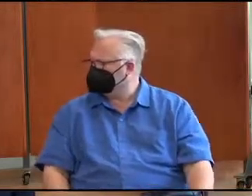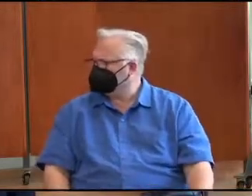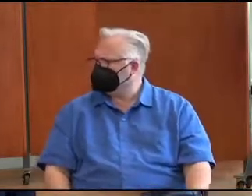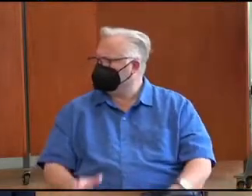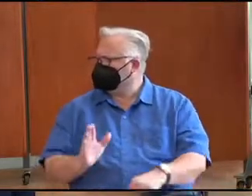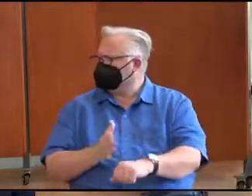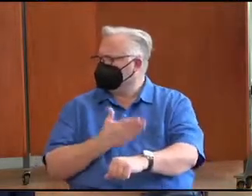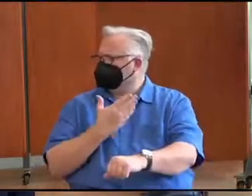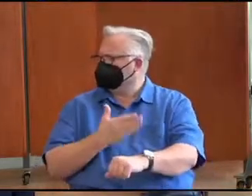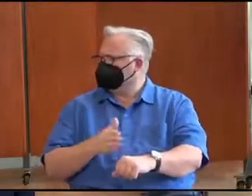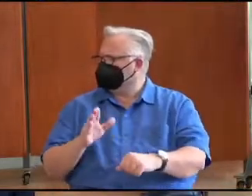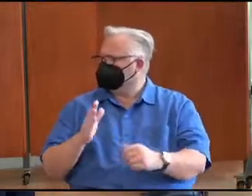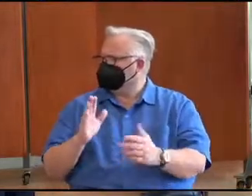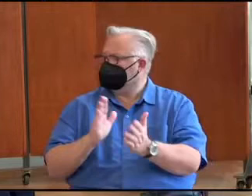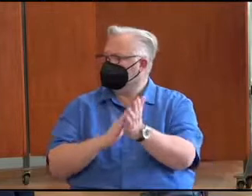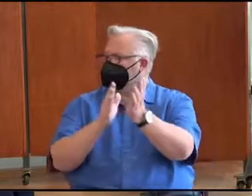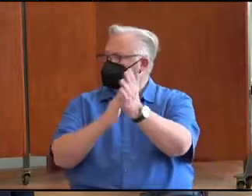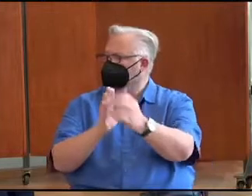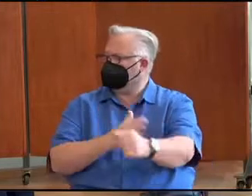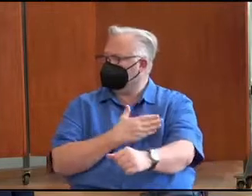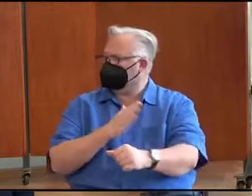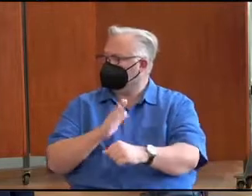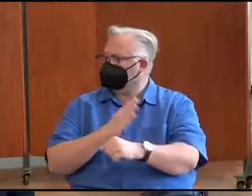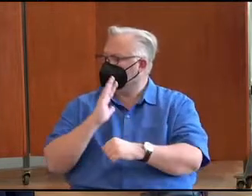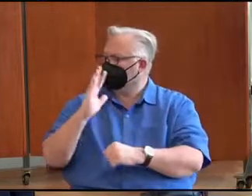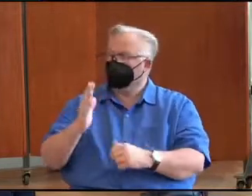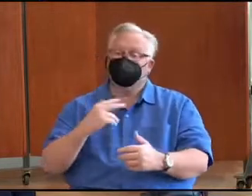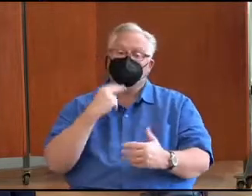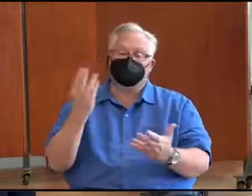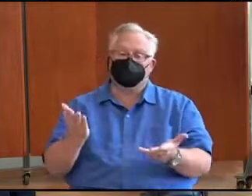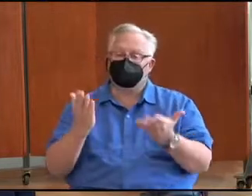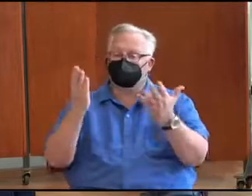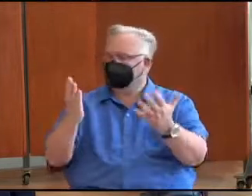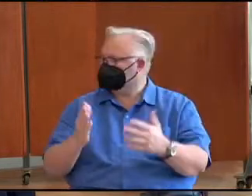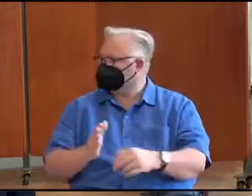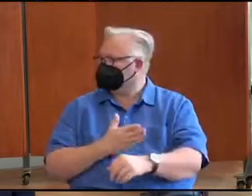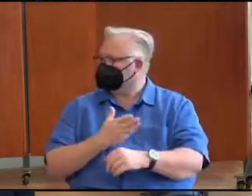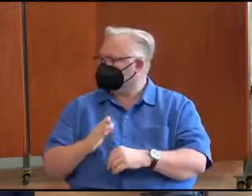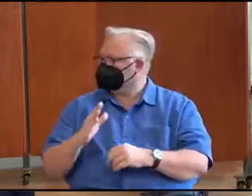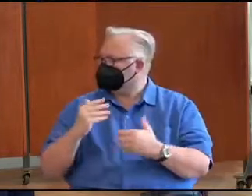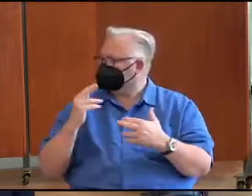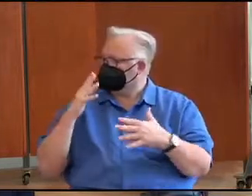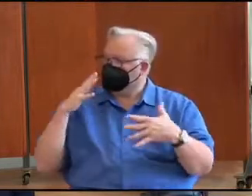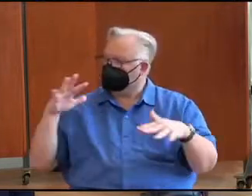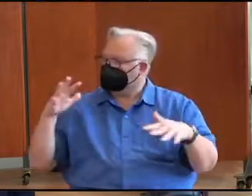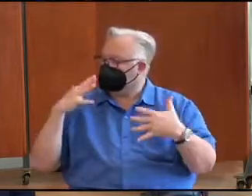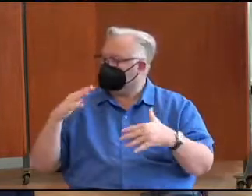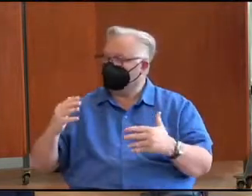Singing, raised voices ringing, move forward.